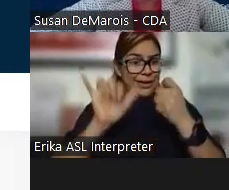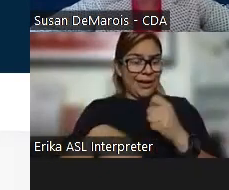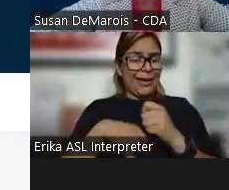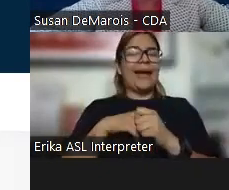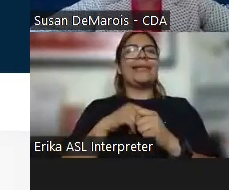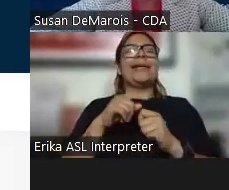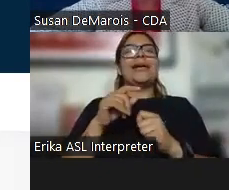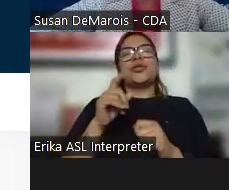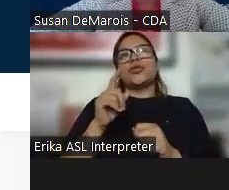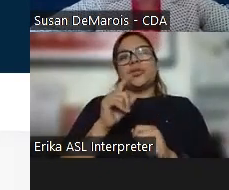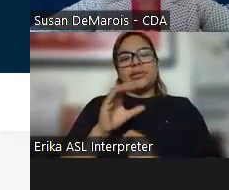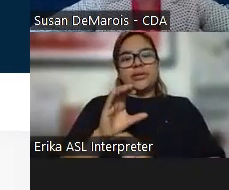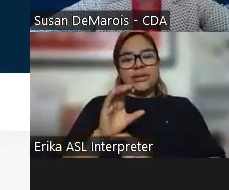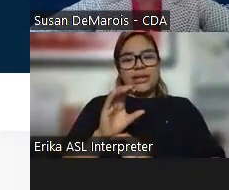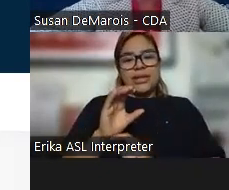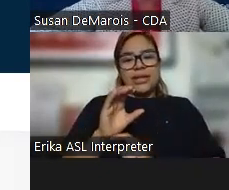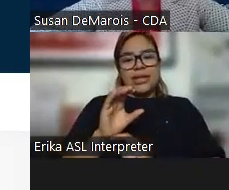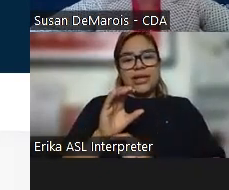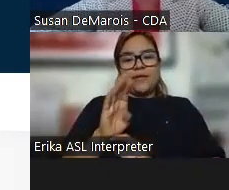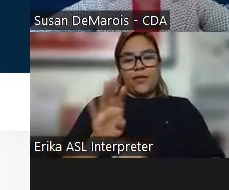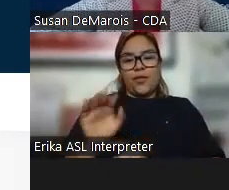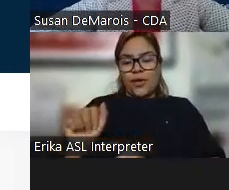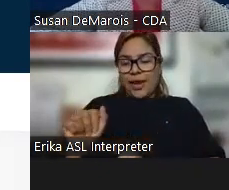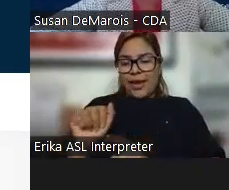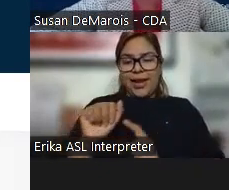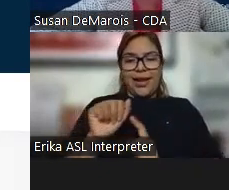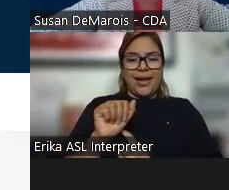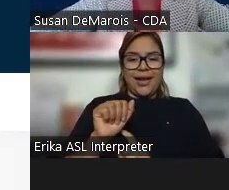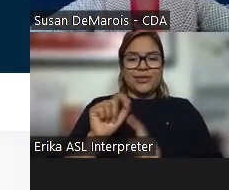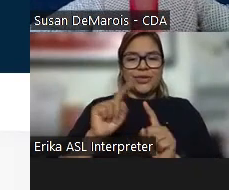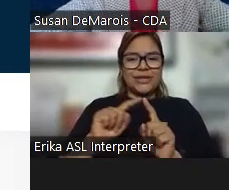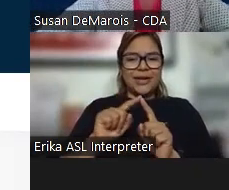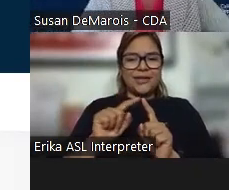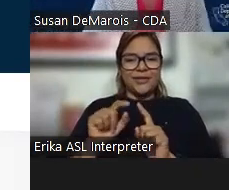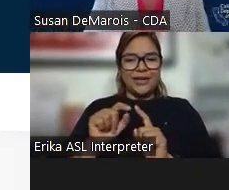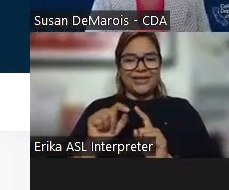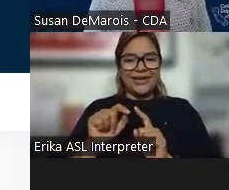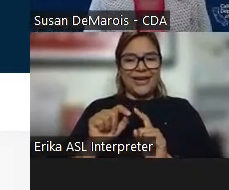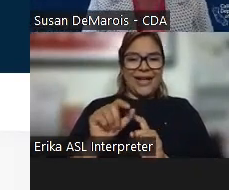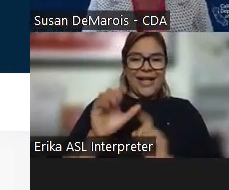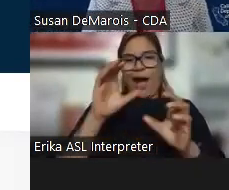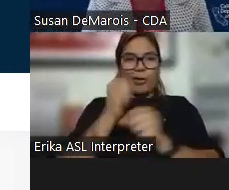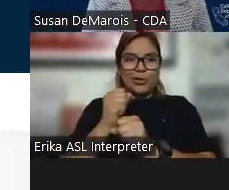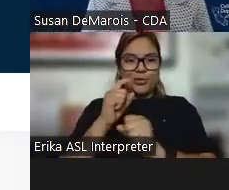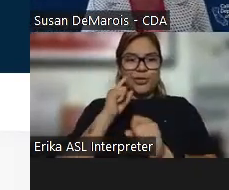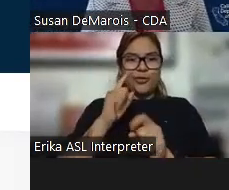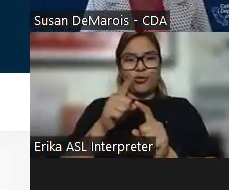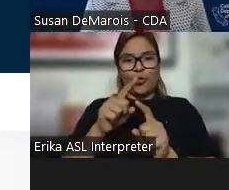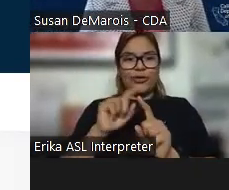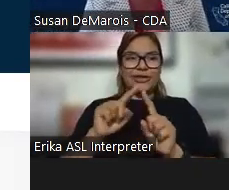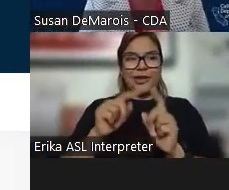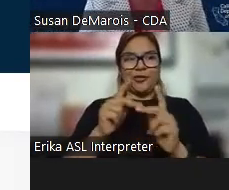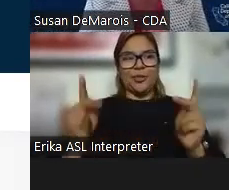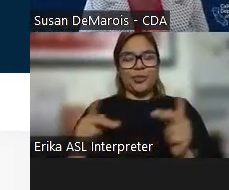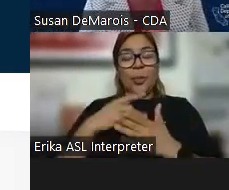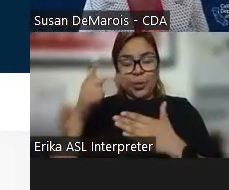C4A, CFILC, CSAC, this is an acronym soup, County Welfare Directors